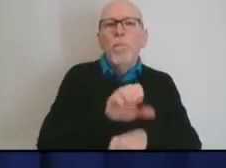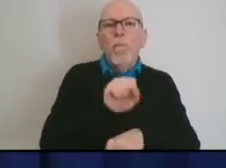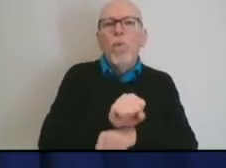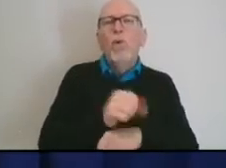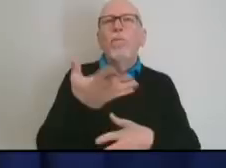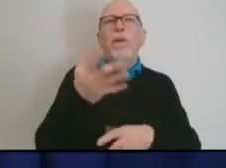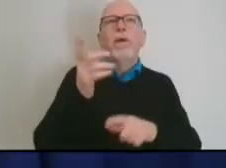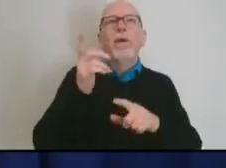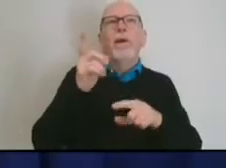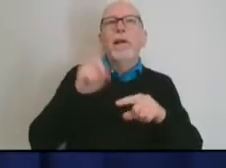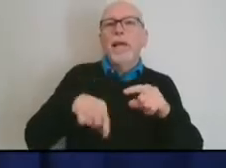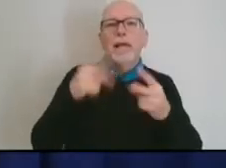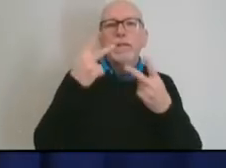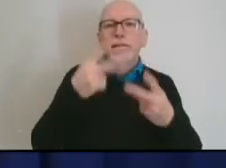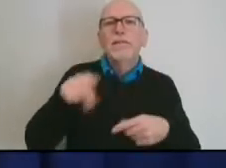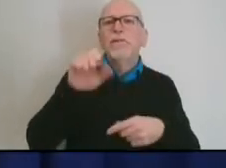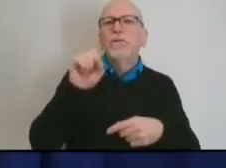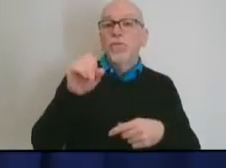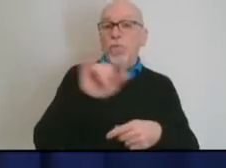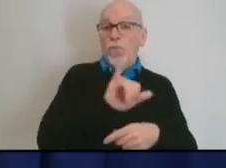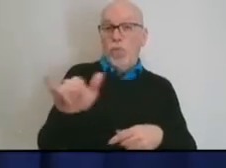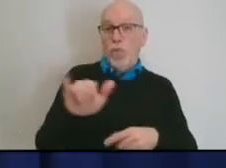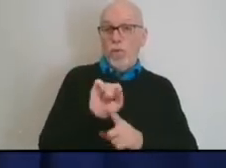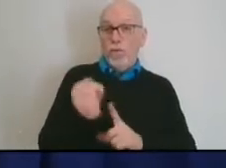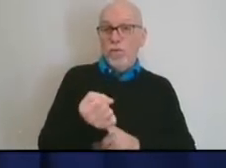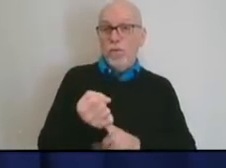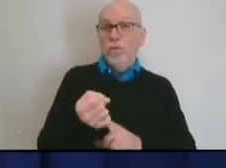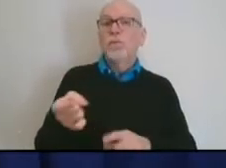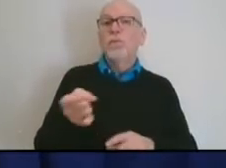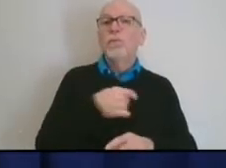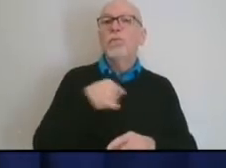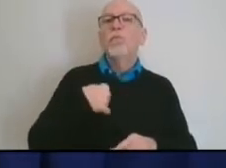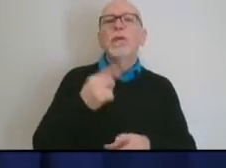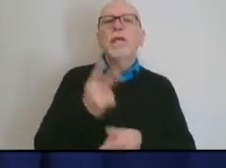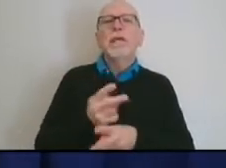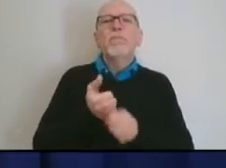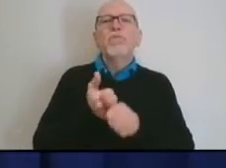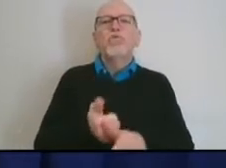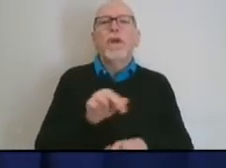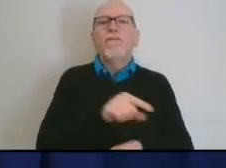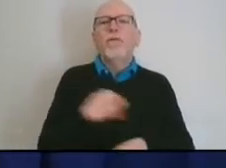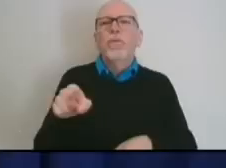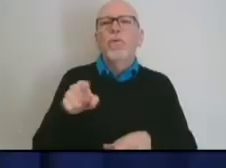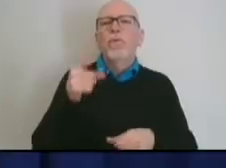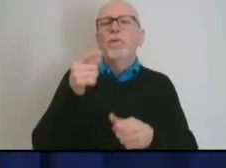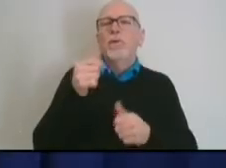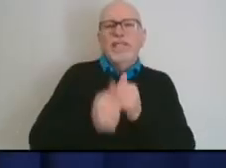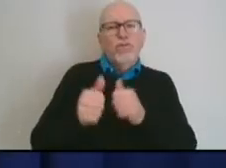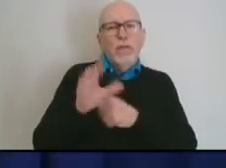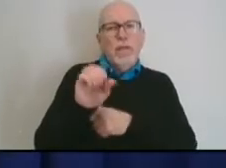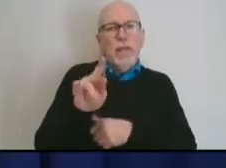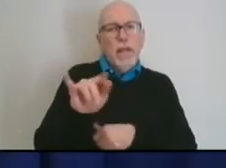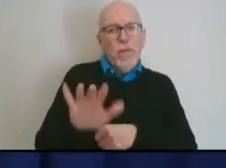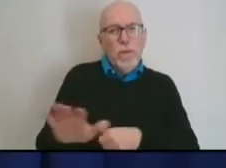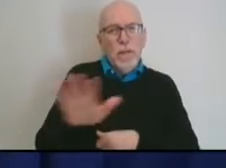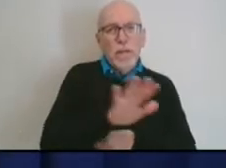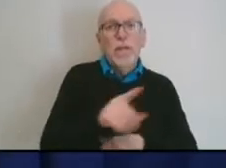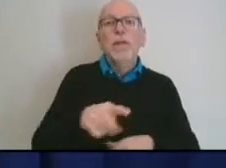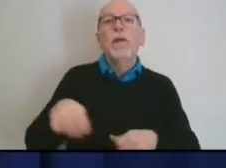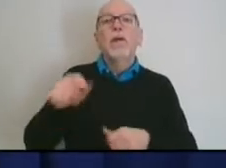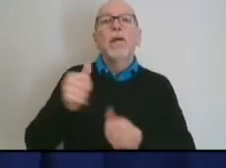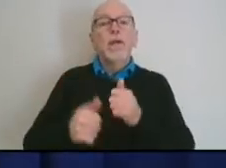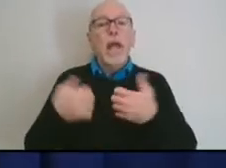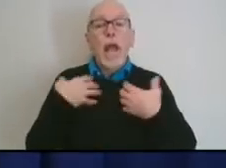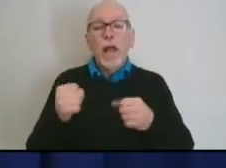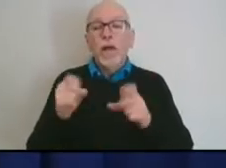be seen. So under those circumstances, we're keeping track of those per county. And then as individual local health departments